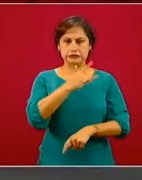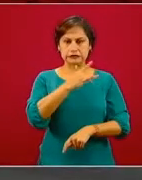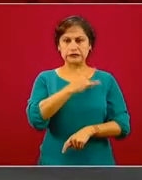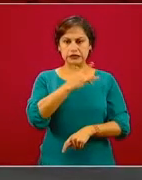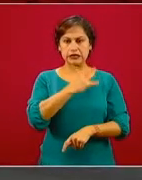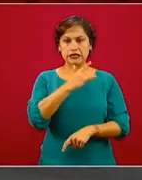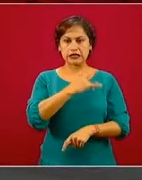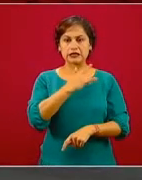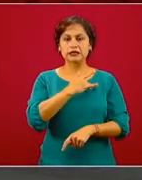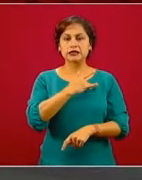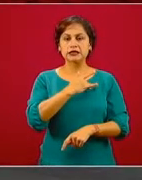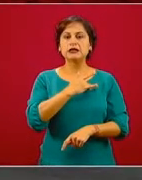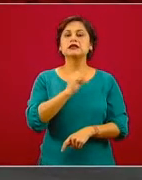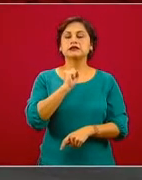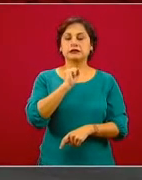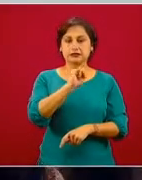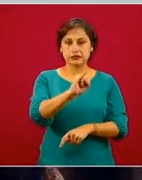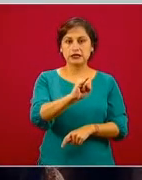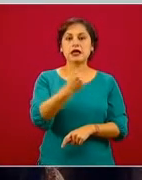tested negative.